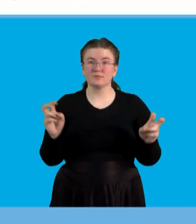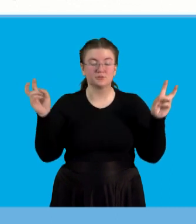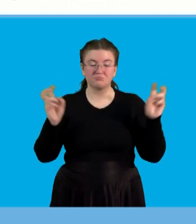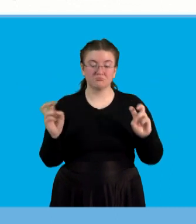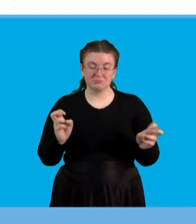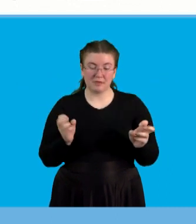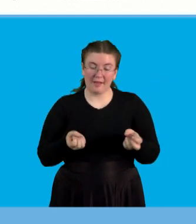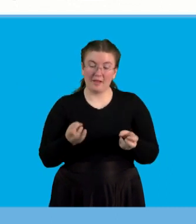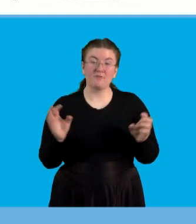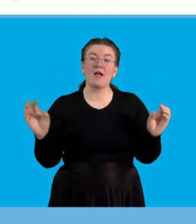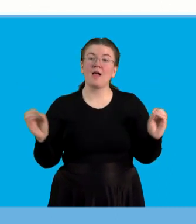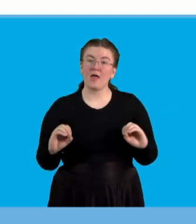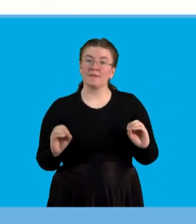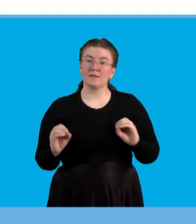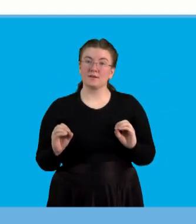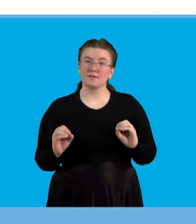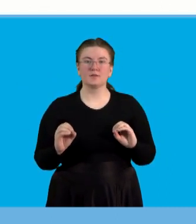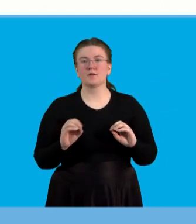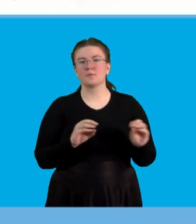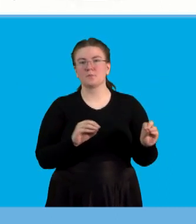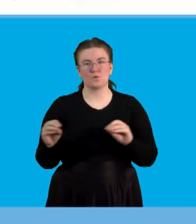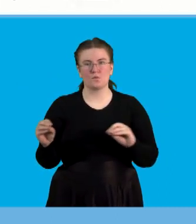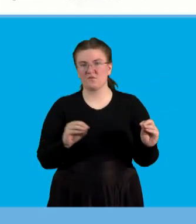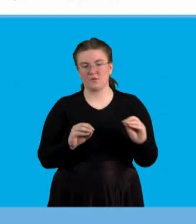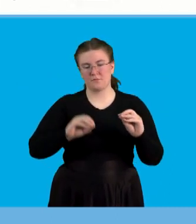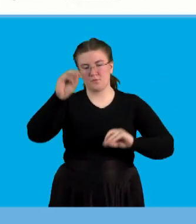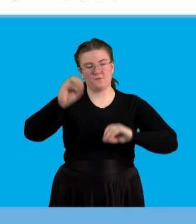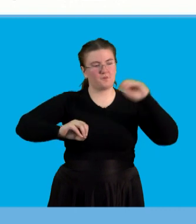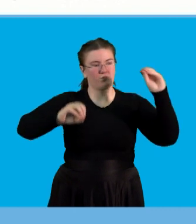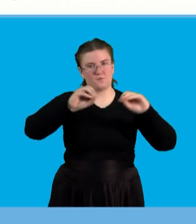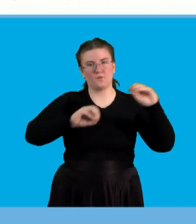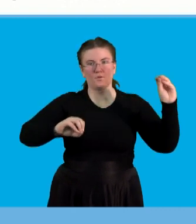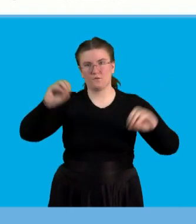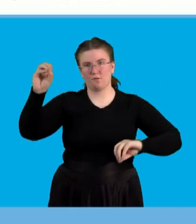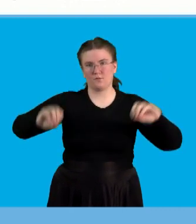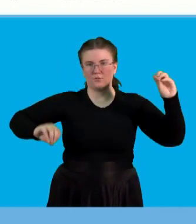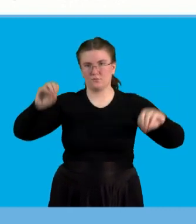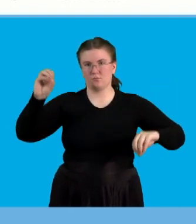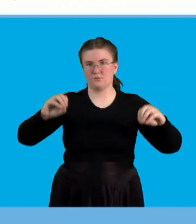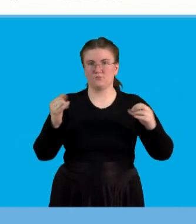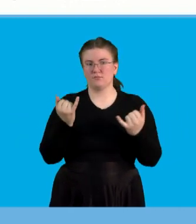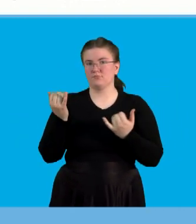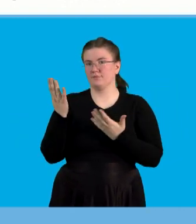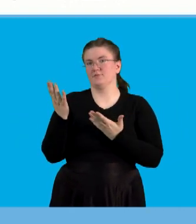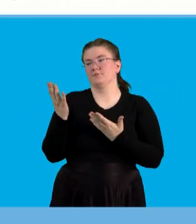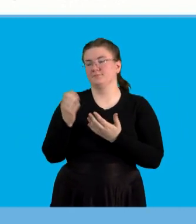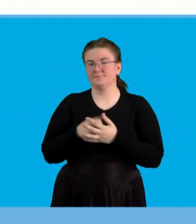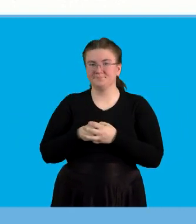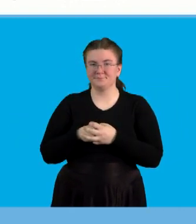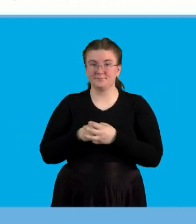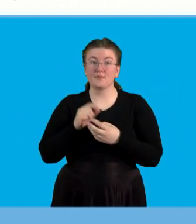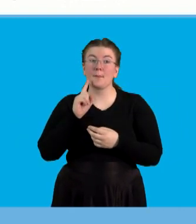energy given to those electrons, they will just be moving in various directions within a metal or inside the metal, as shown